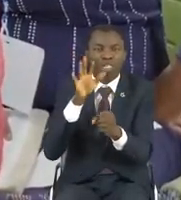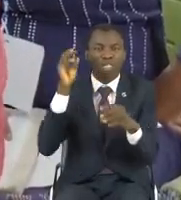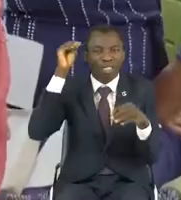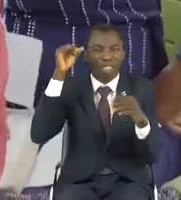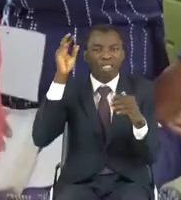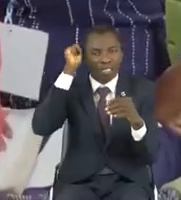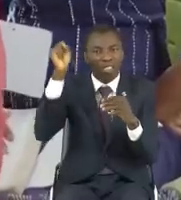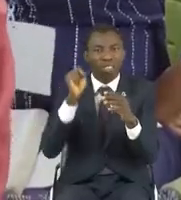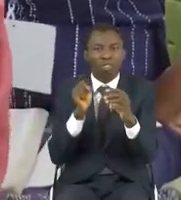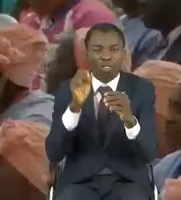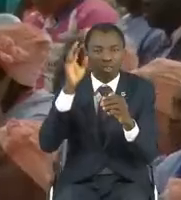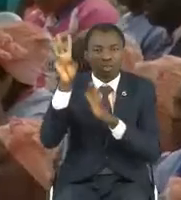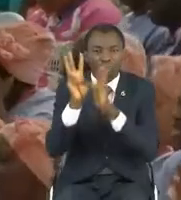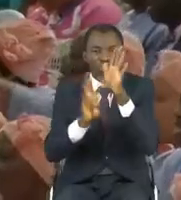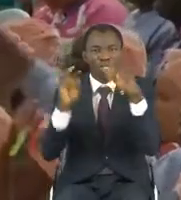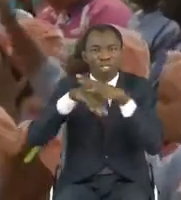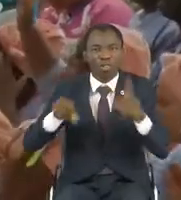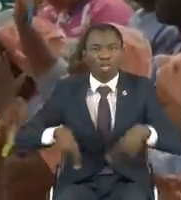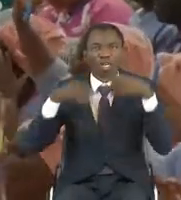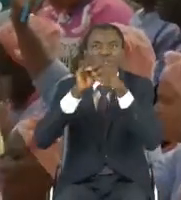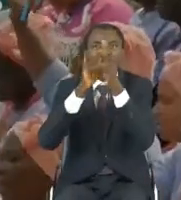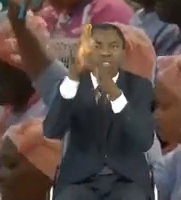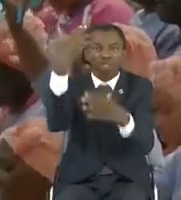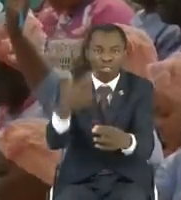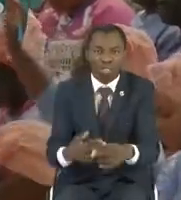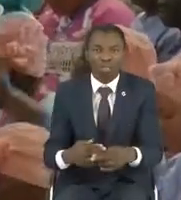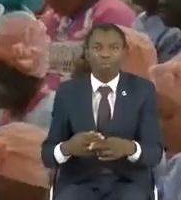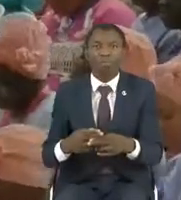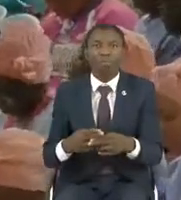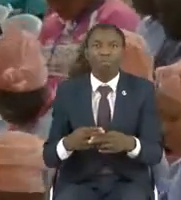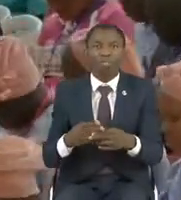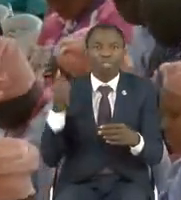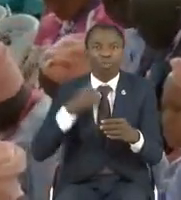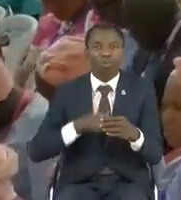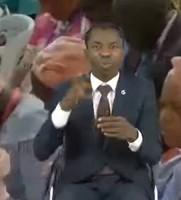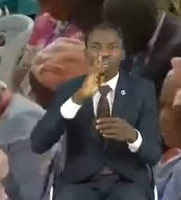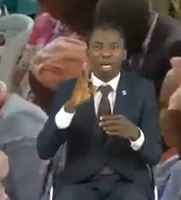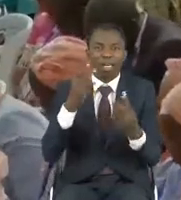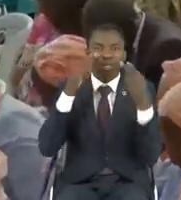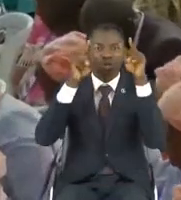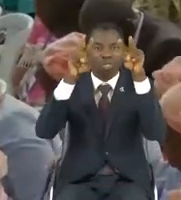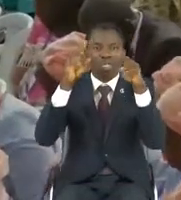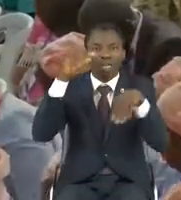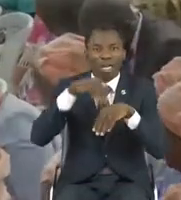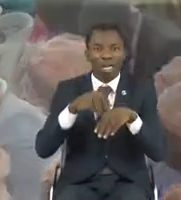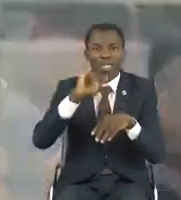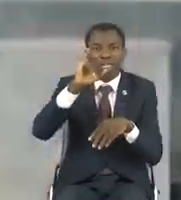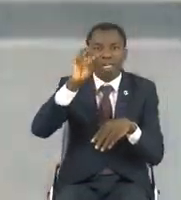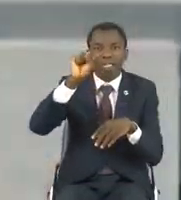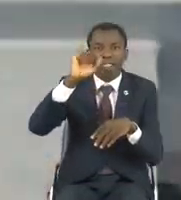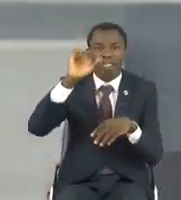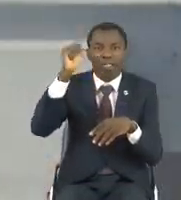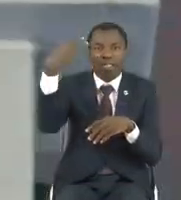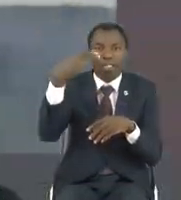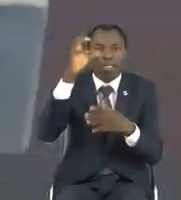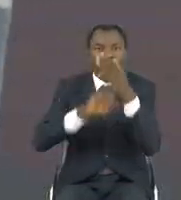completely in Jesus' name. By looking at Isaiah chapter